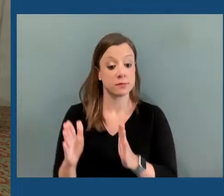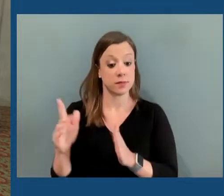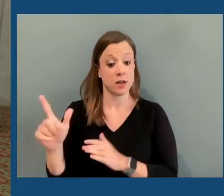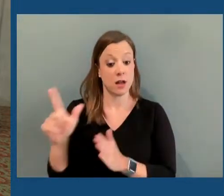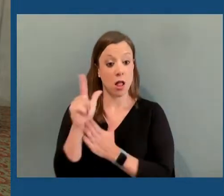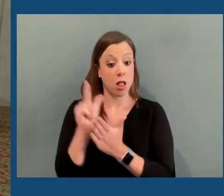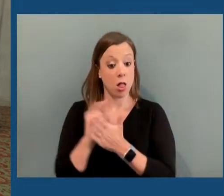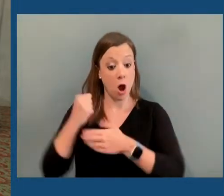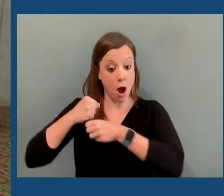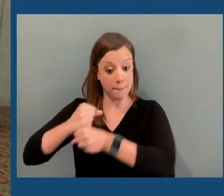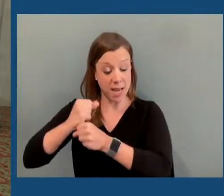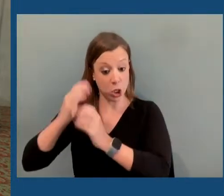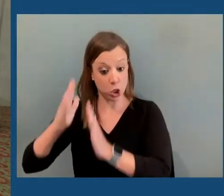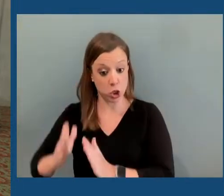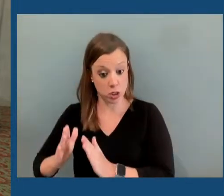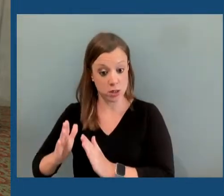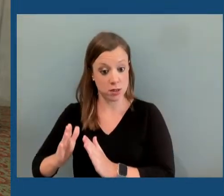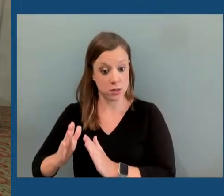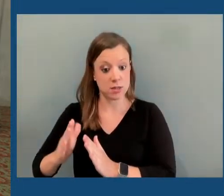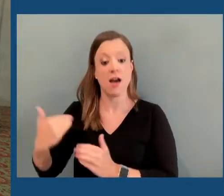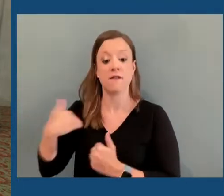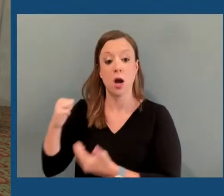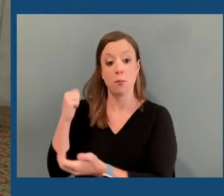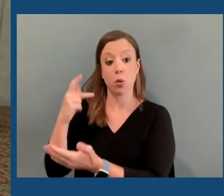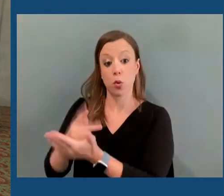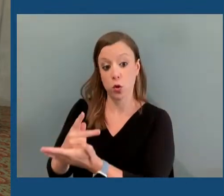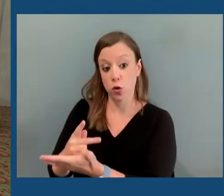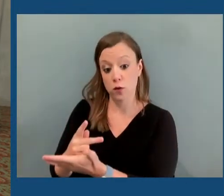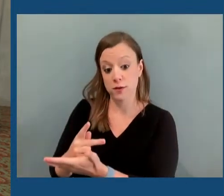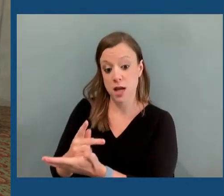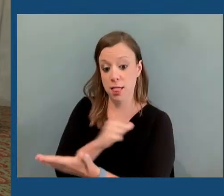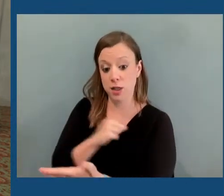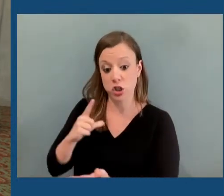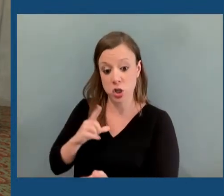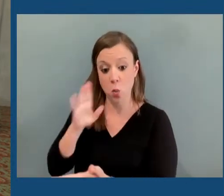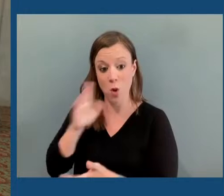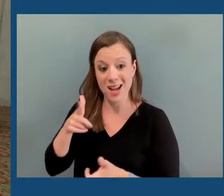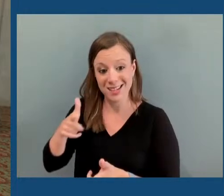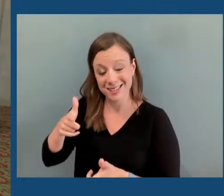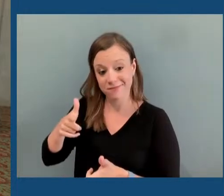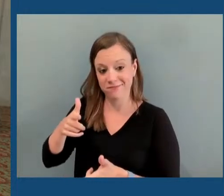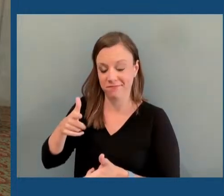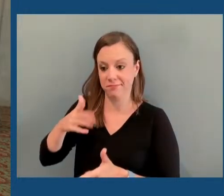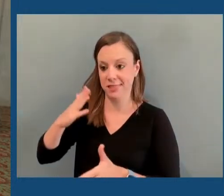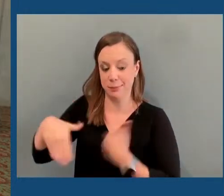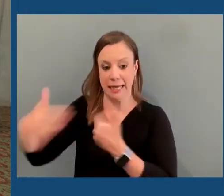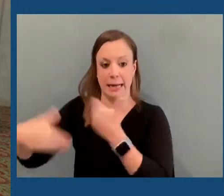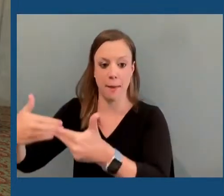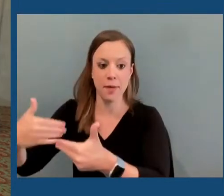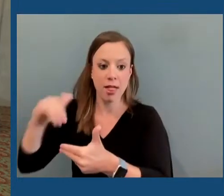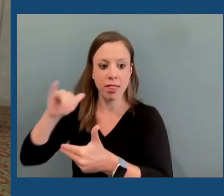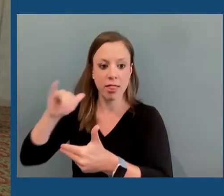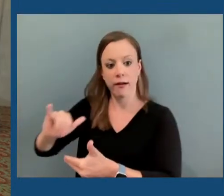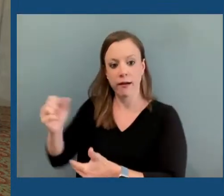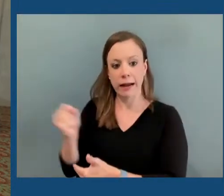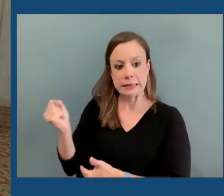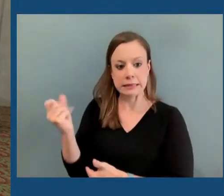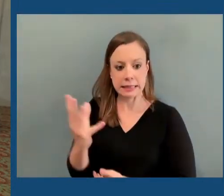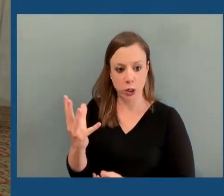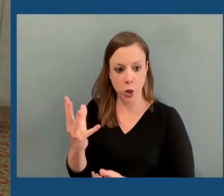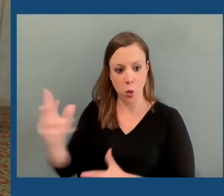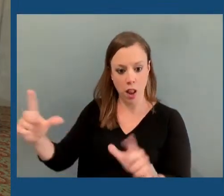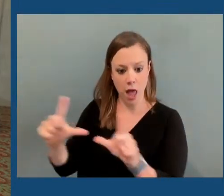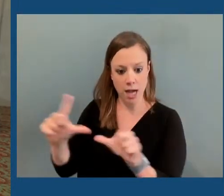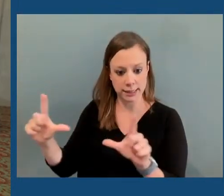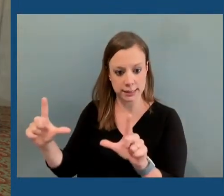would speed up the casino licensing process. Criticisms that it's taking too long. Curious your